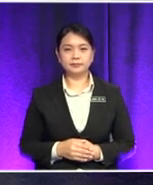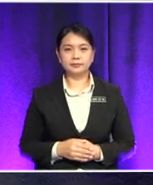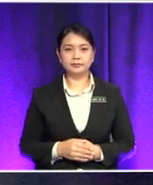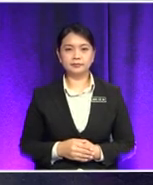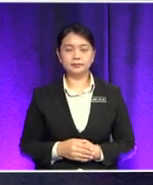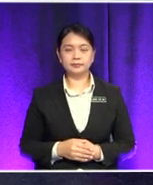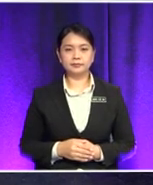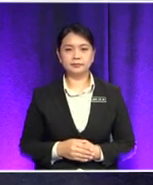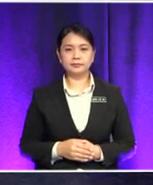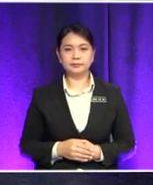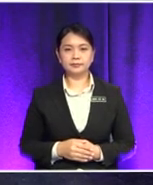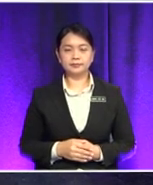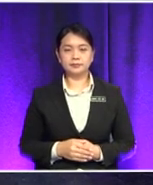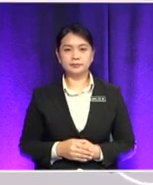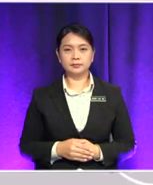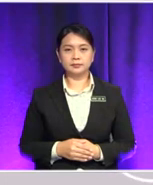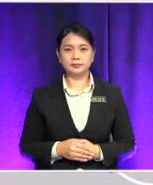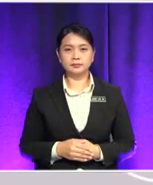surrounding. Okay, next one.